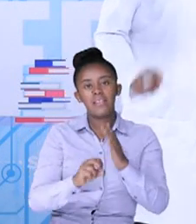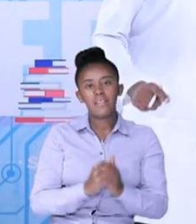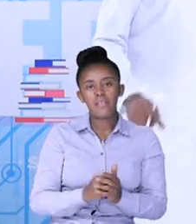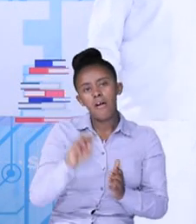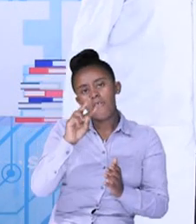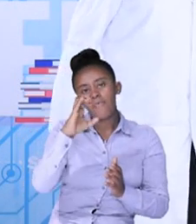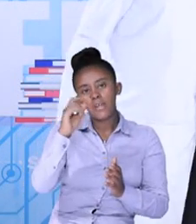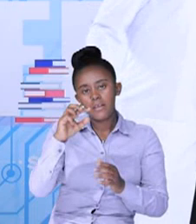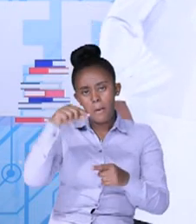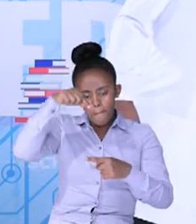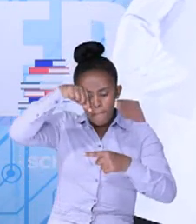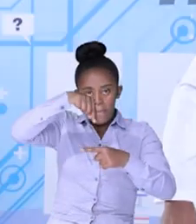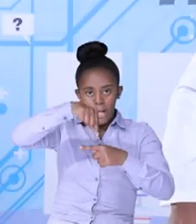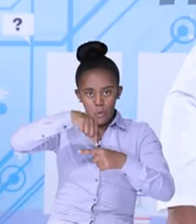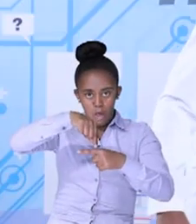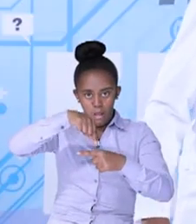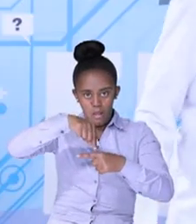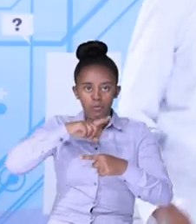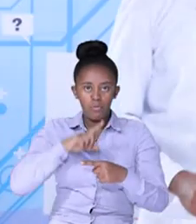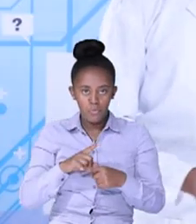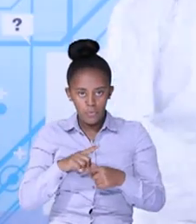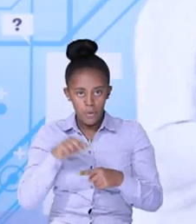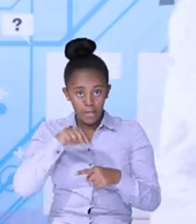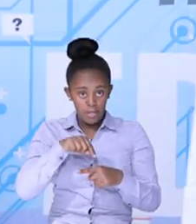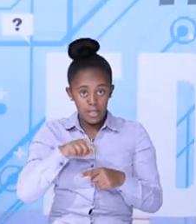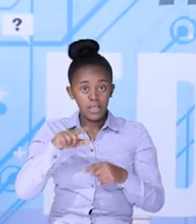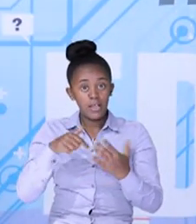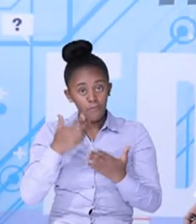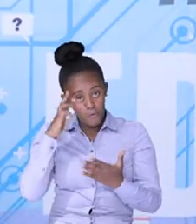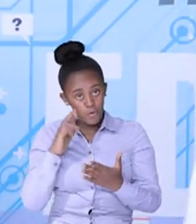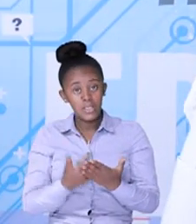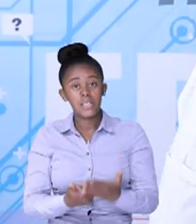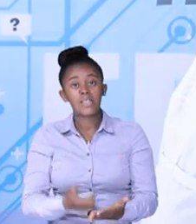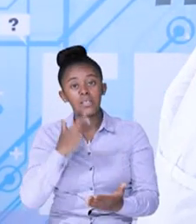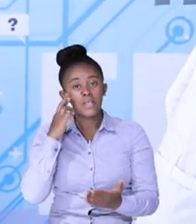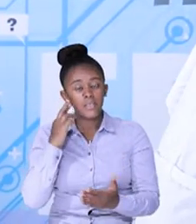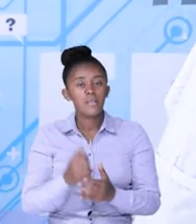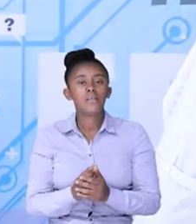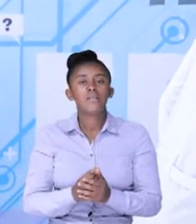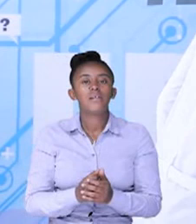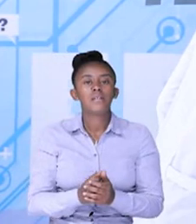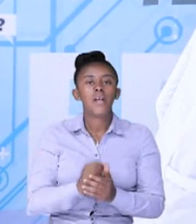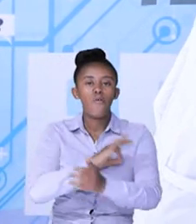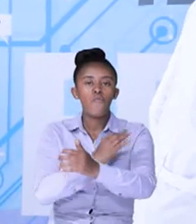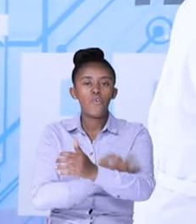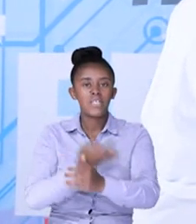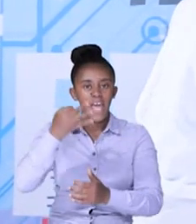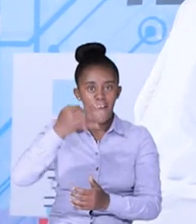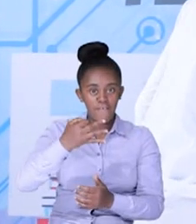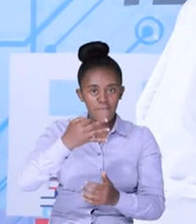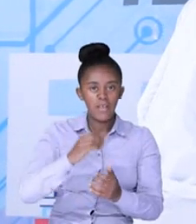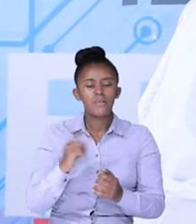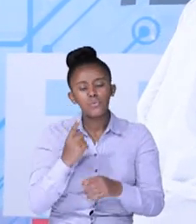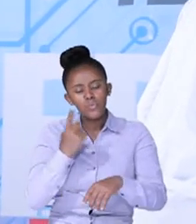vector is always perpendicular to those vectors. Therefore, in this case, we are just saying that the force F